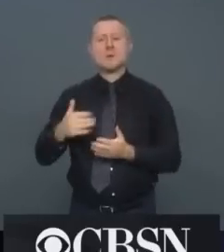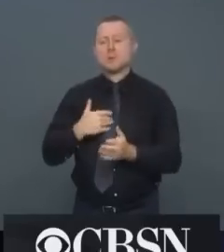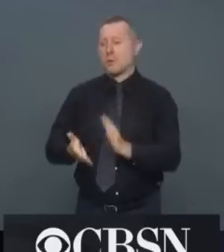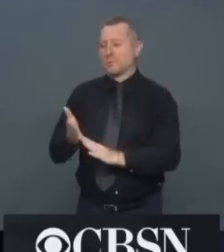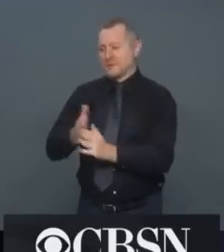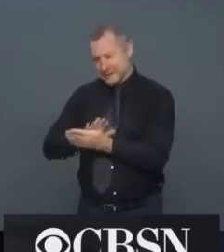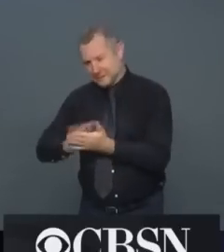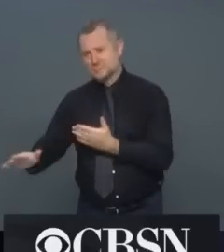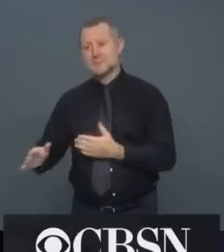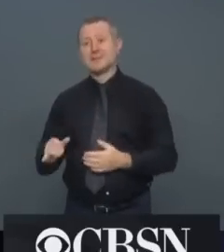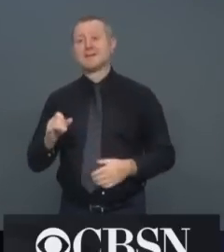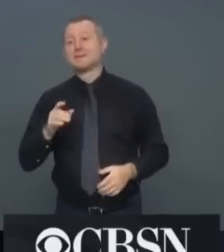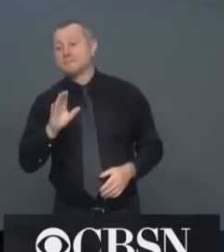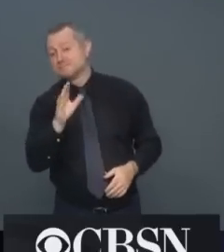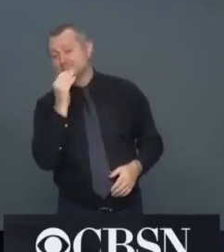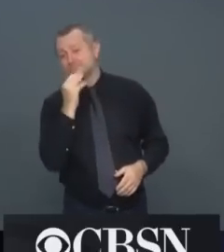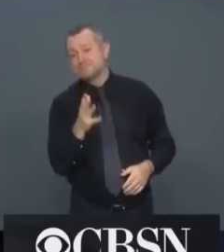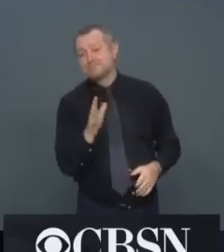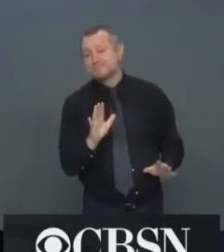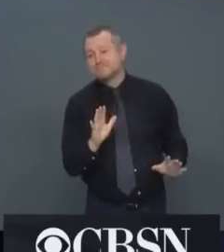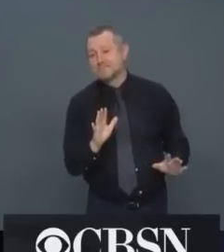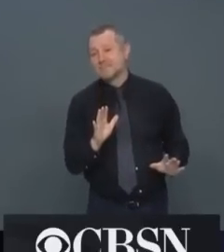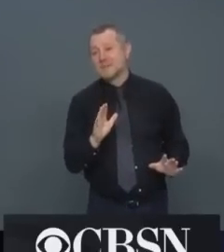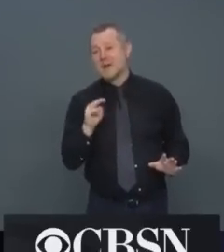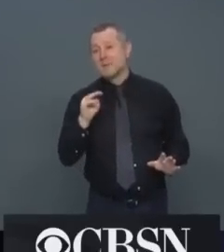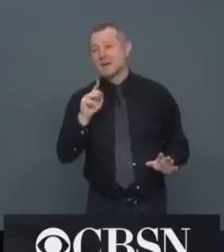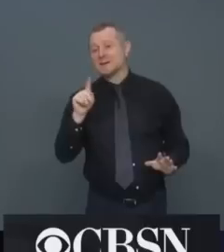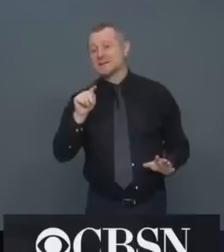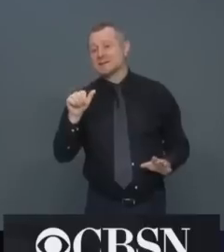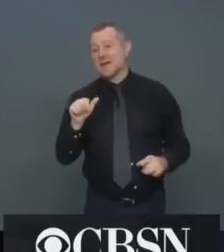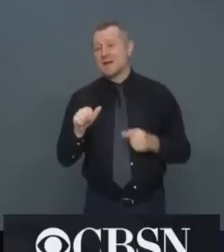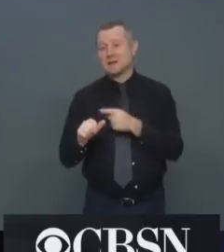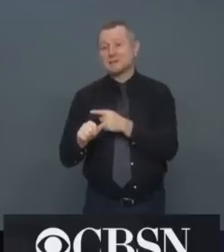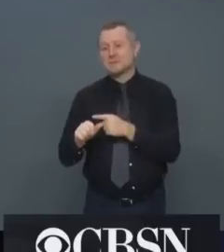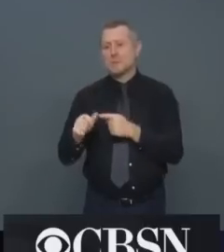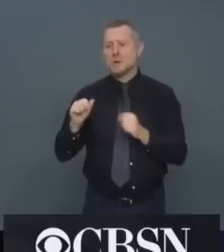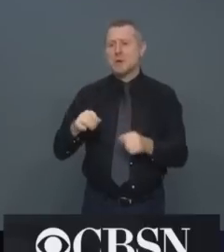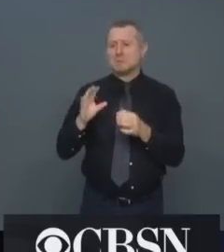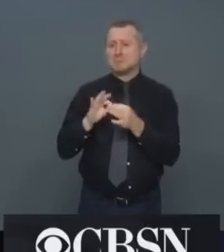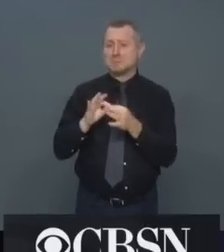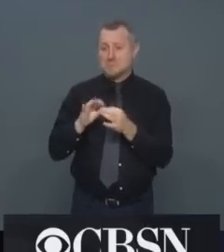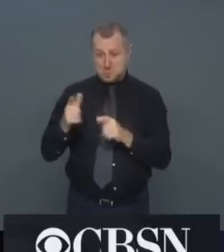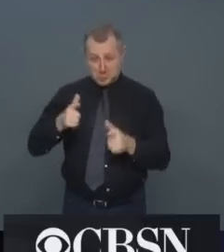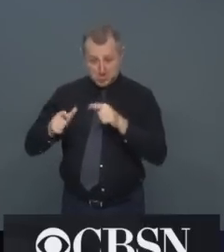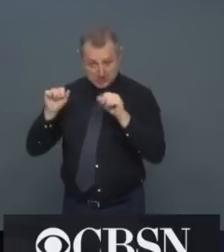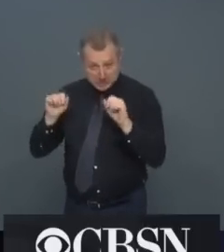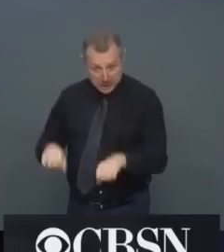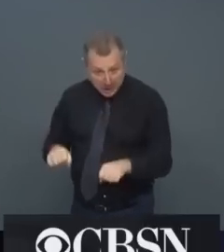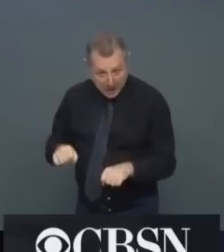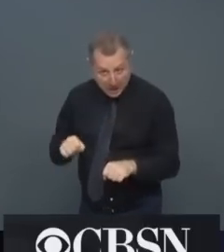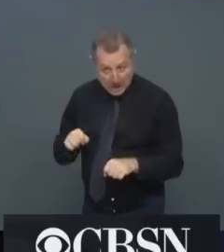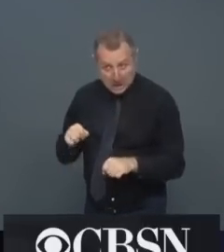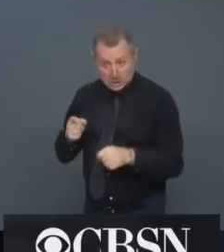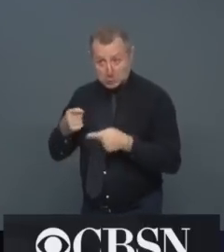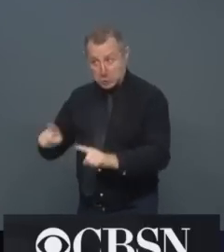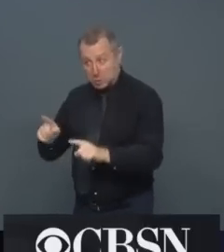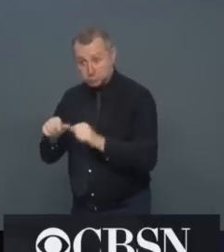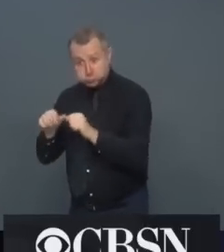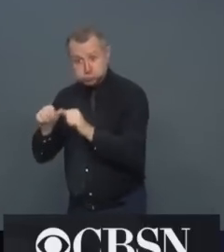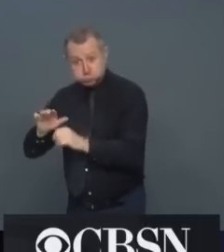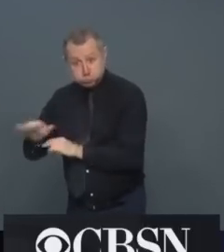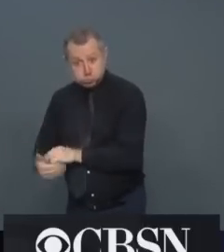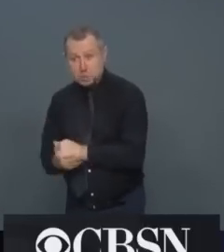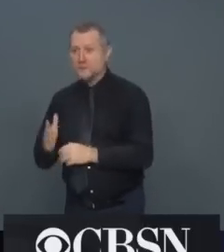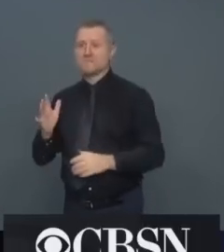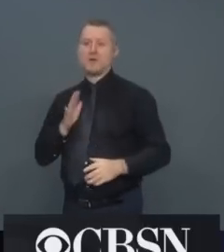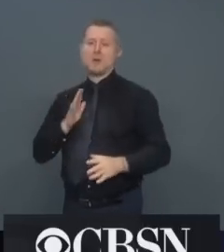the MTA ever says, we can clean all the trains and we can operate them around the clock, God bless.